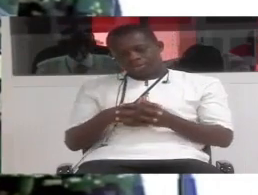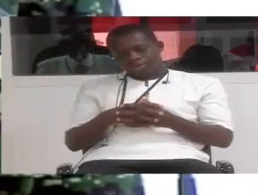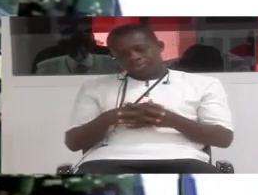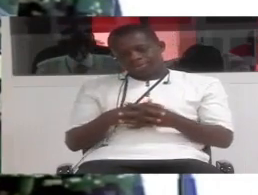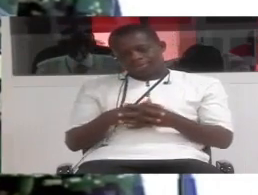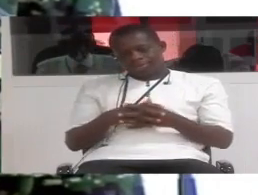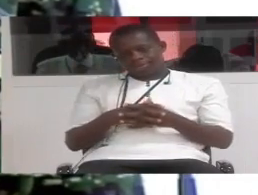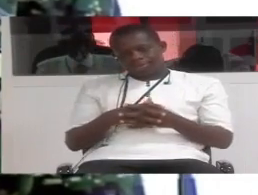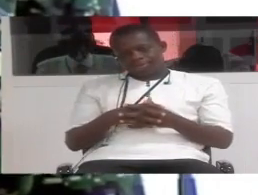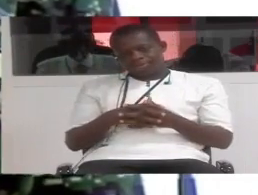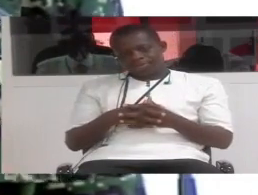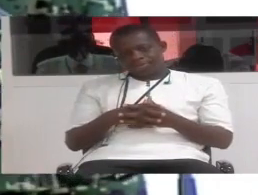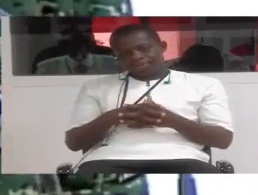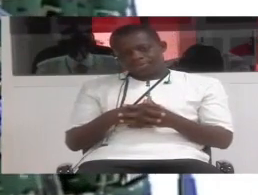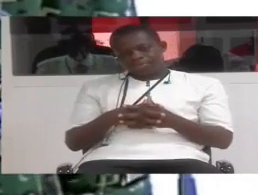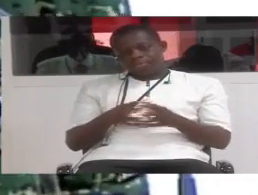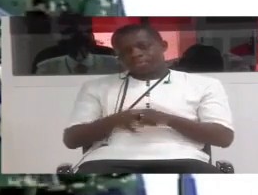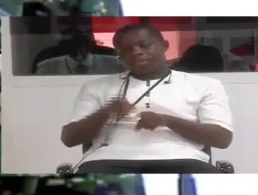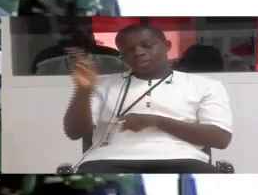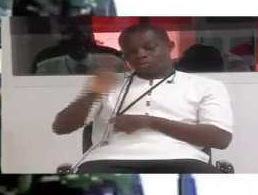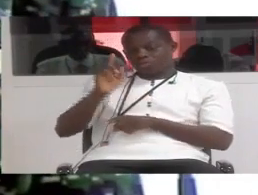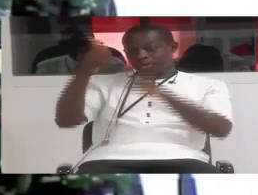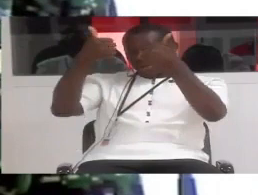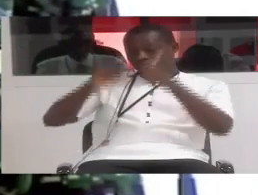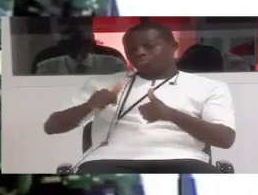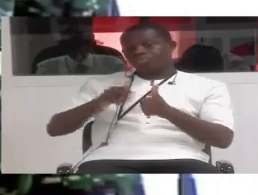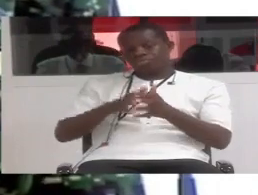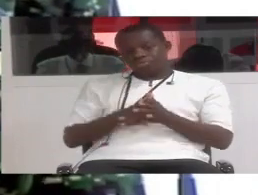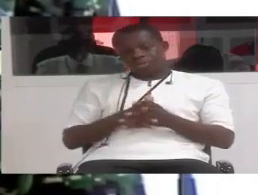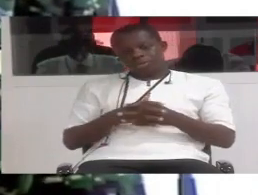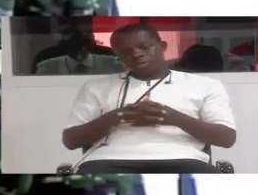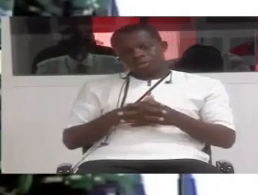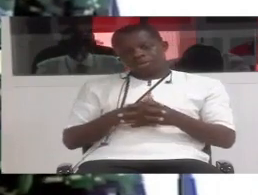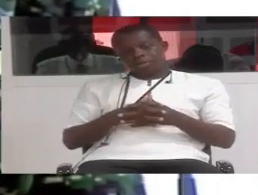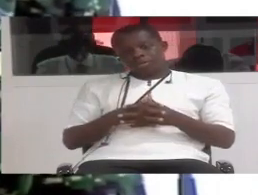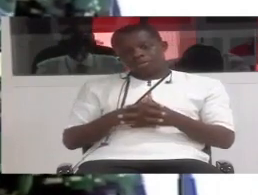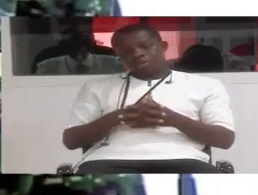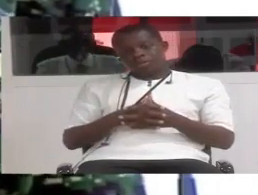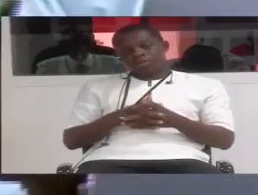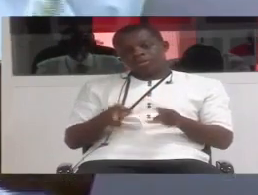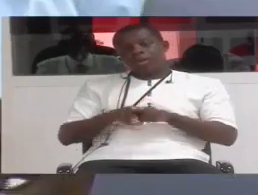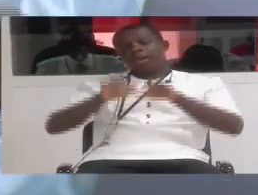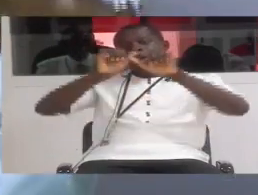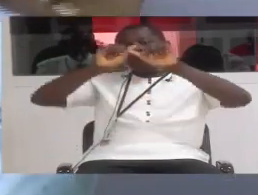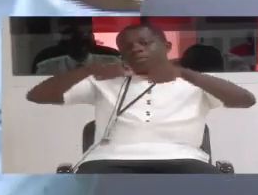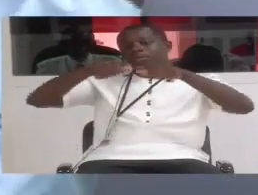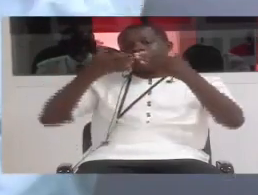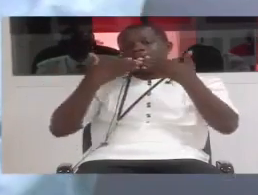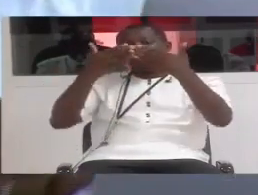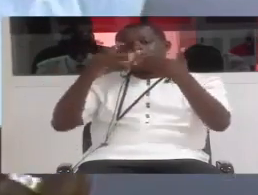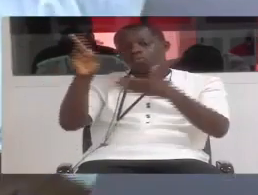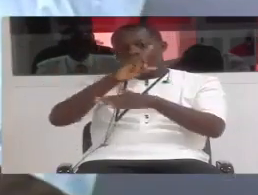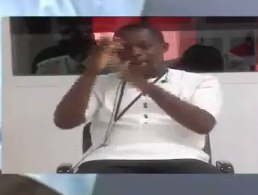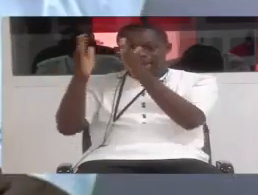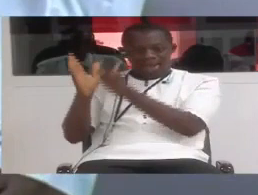them. Té lolu mo am. And that was what happened. And can you tell us what